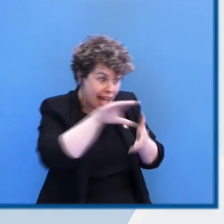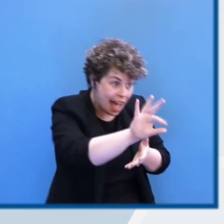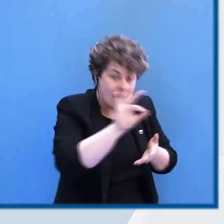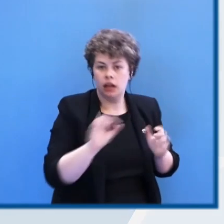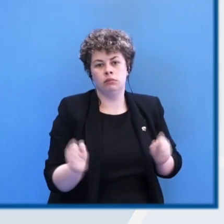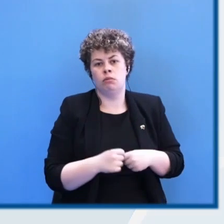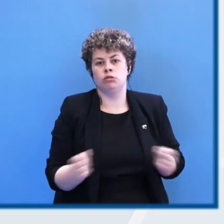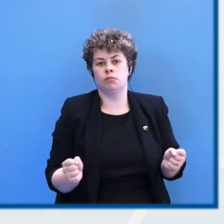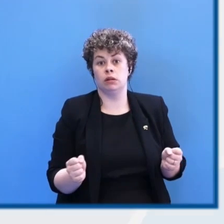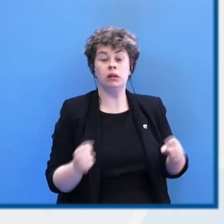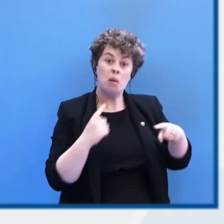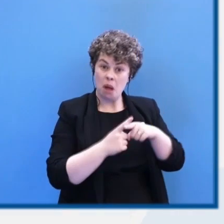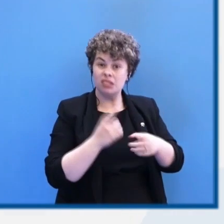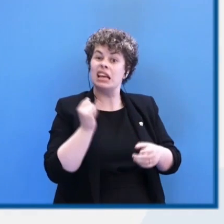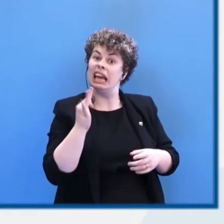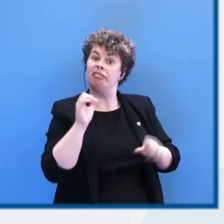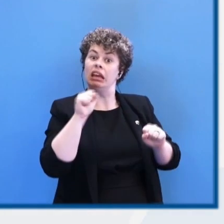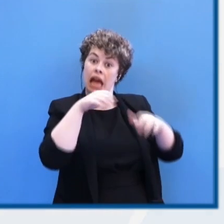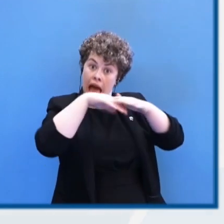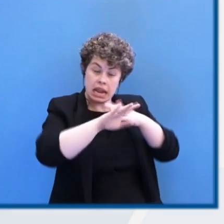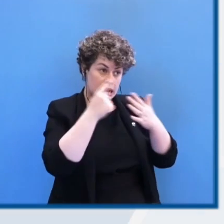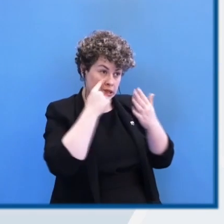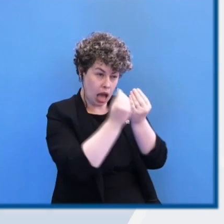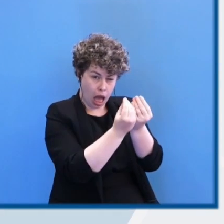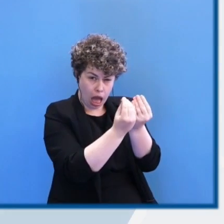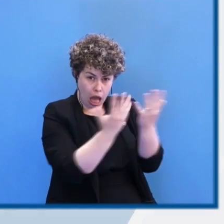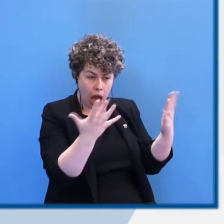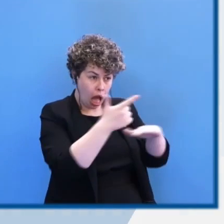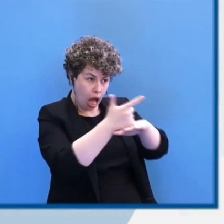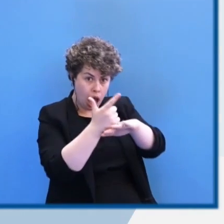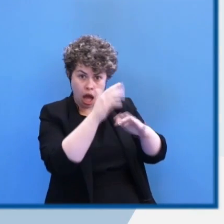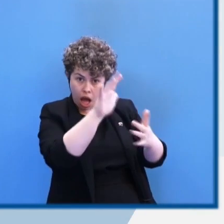And the second, the question is, where does the data come from?